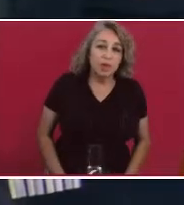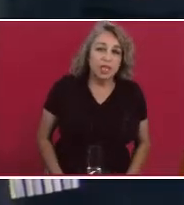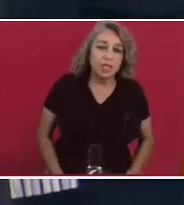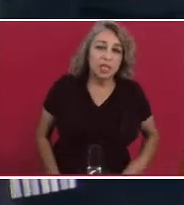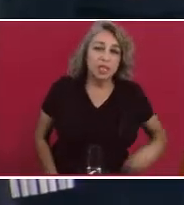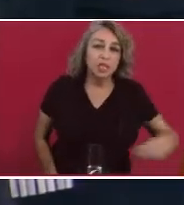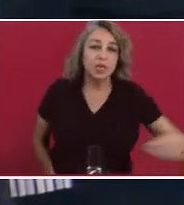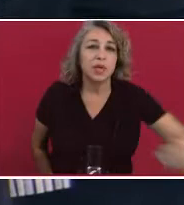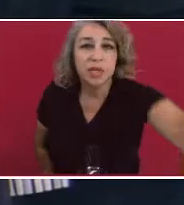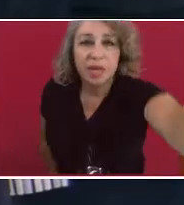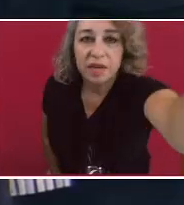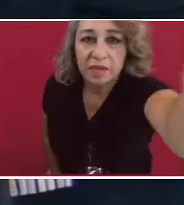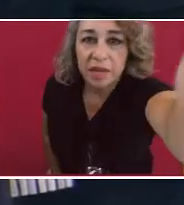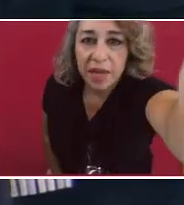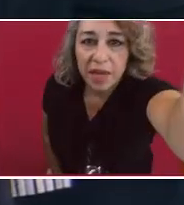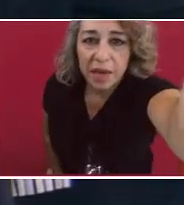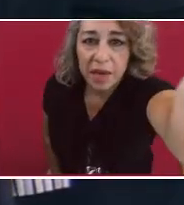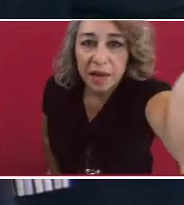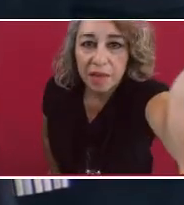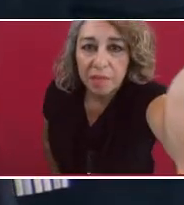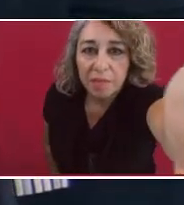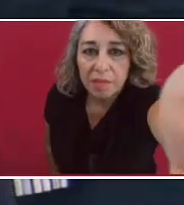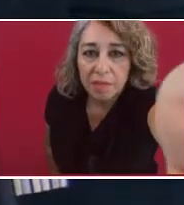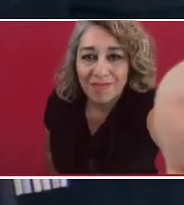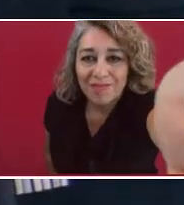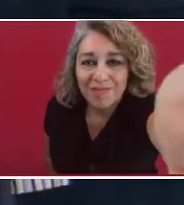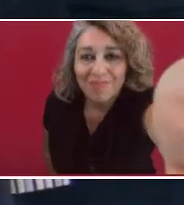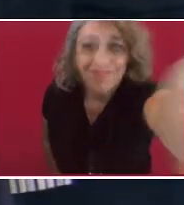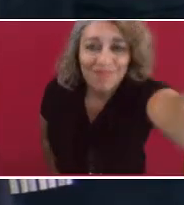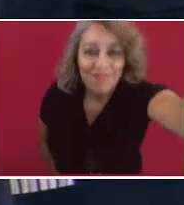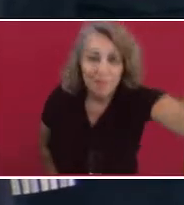the president is going to give a,